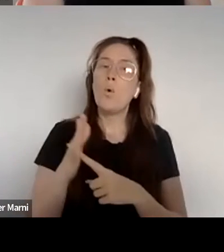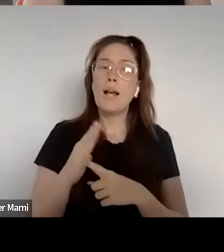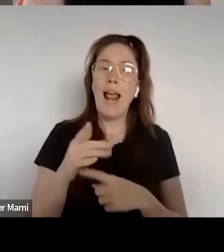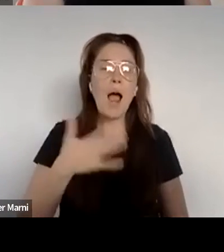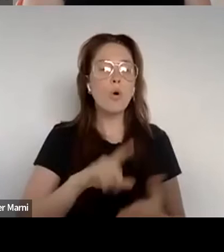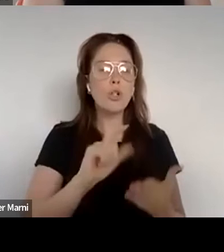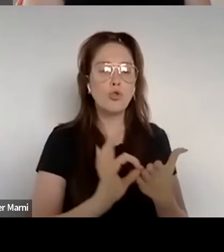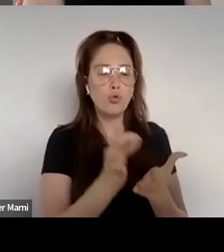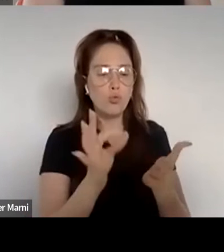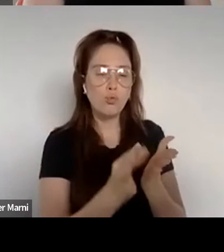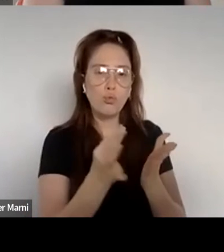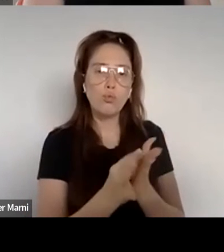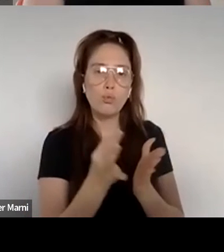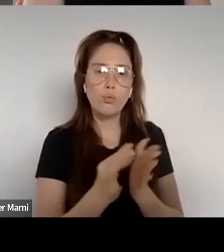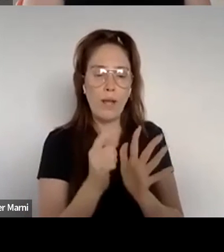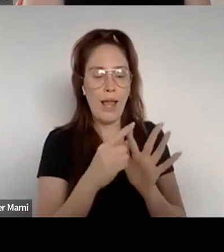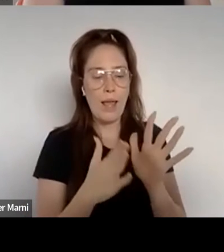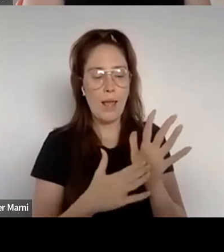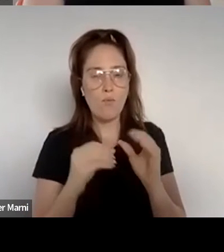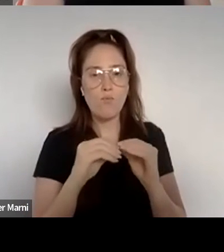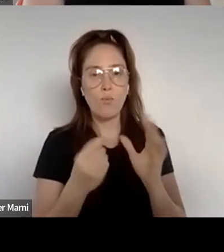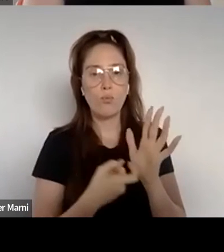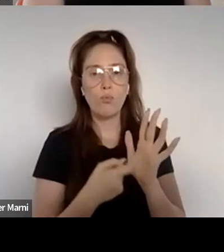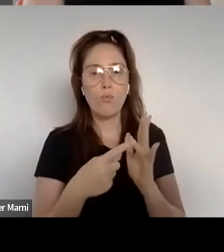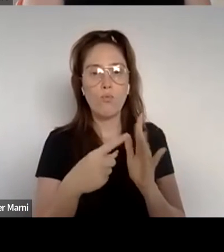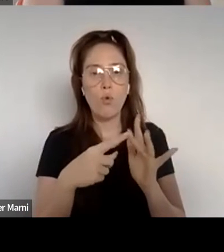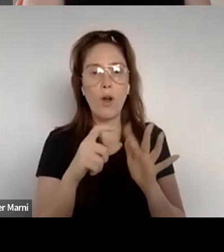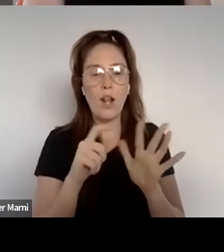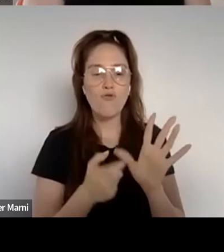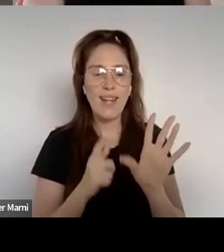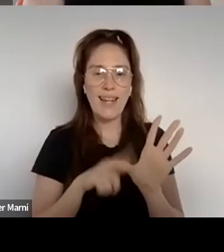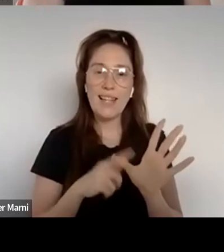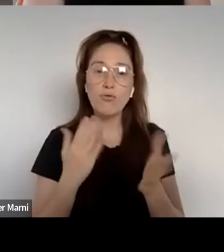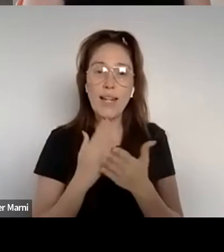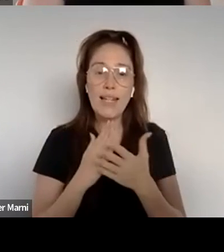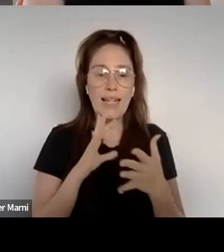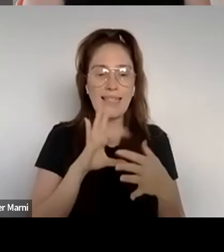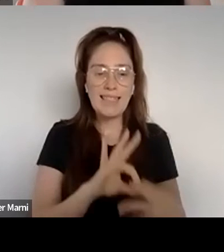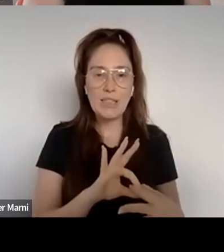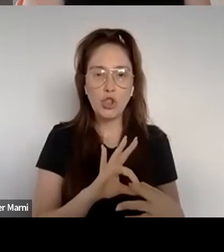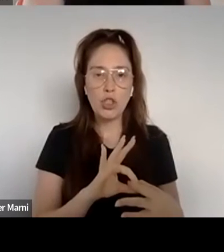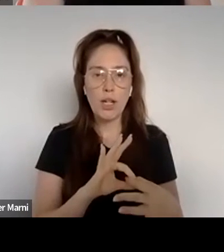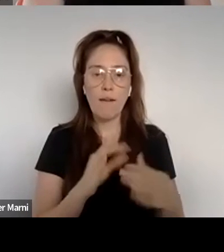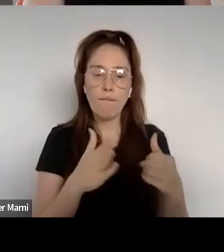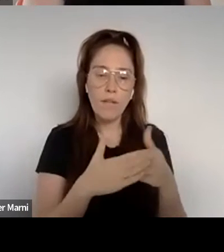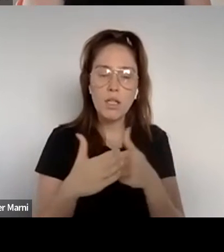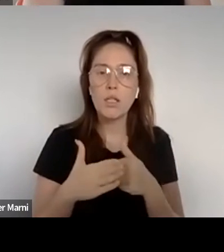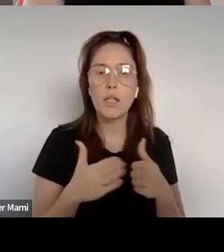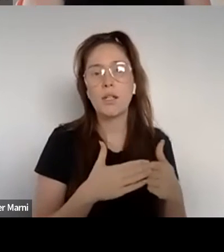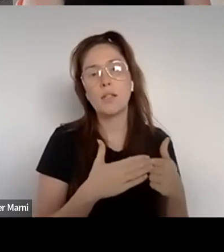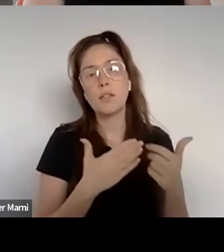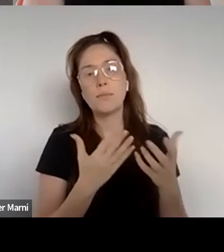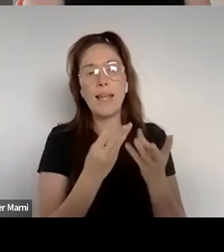way to go was it's stitching together, it's mending,